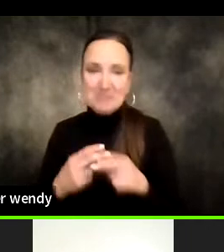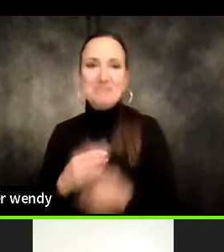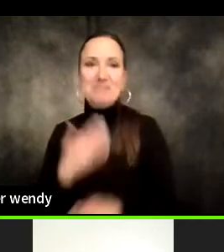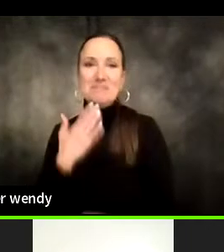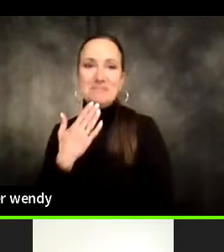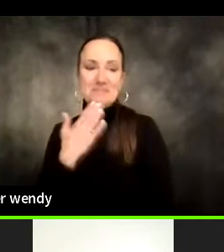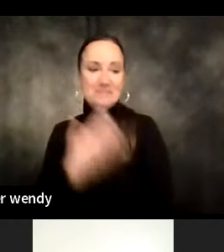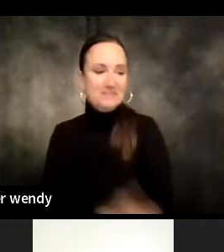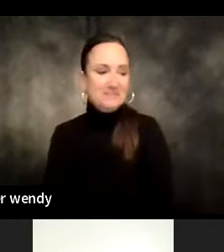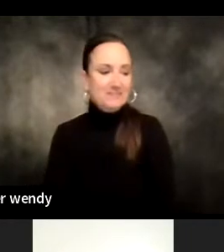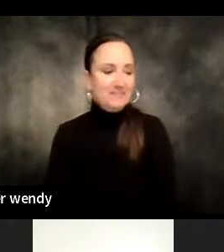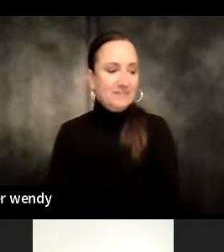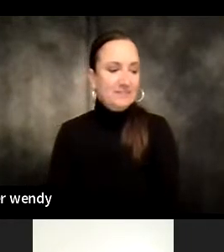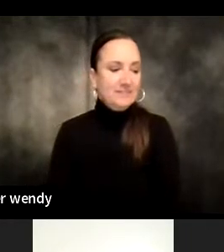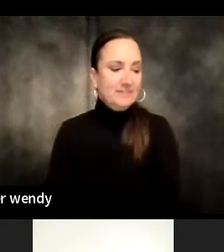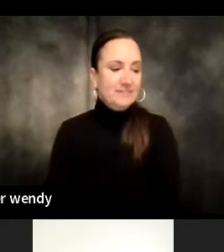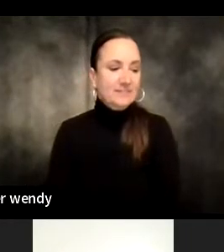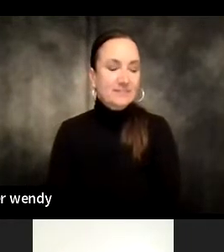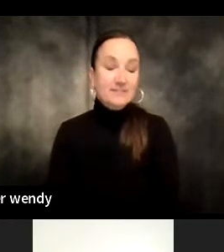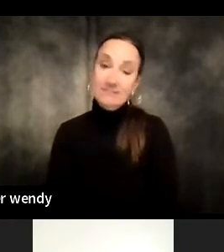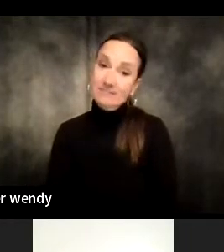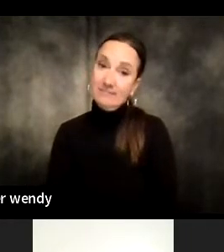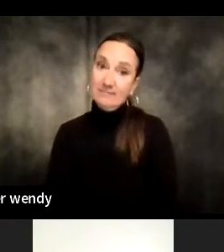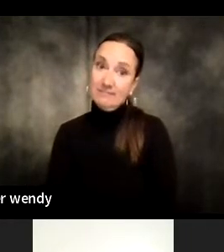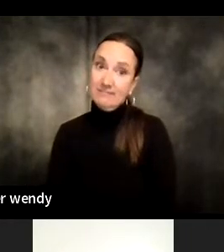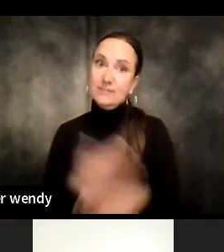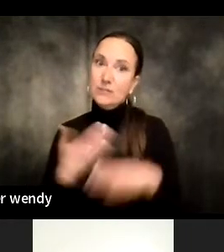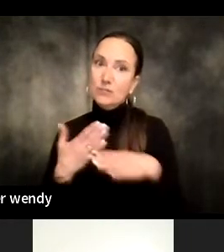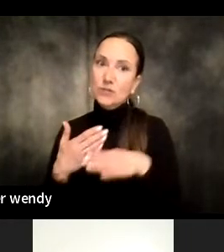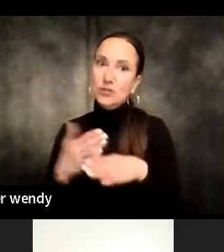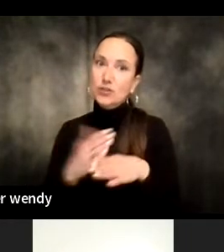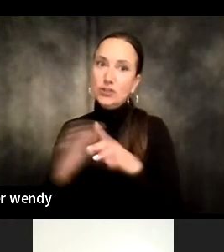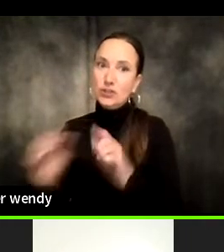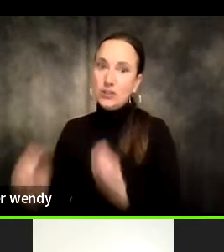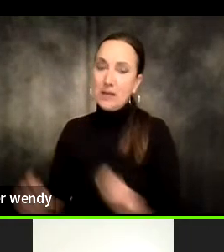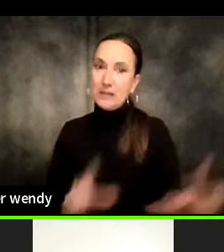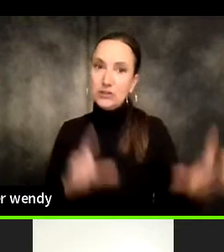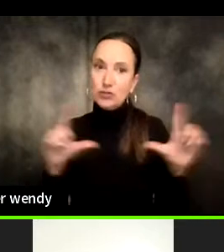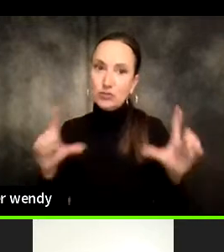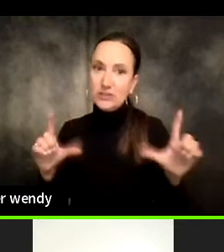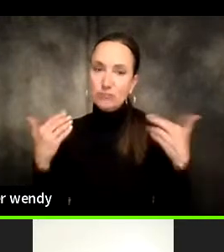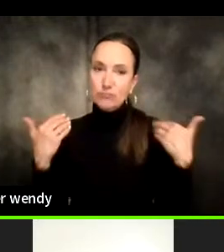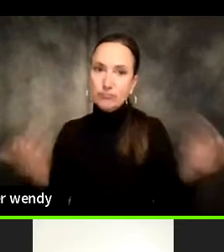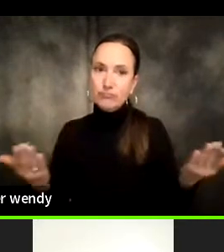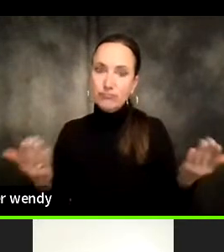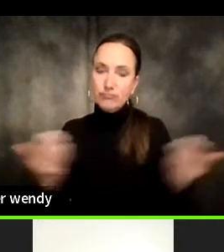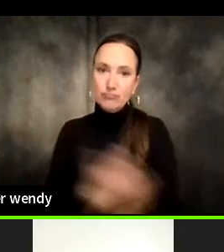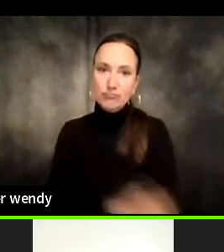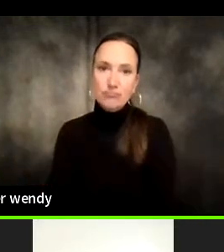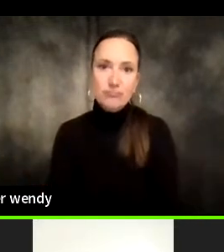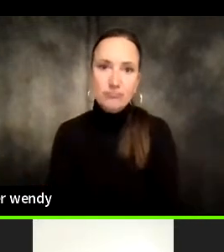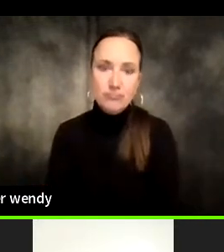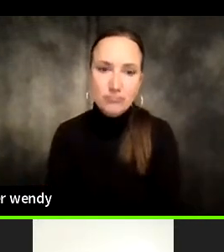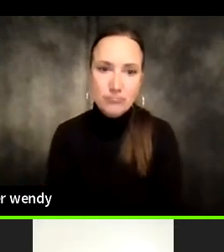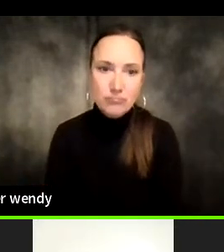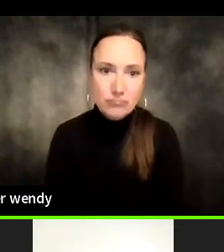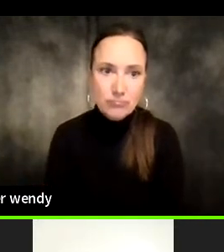you. And so if I can share my screen, I'll go ahead and do that. Go ahead.